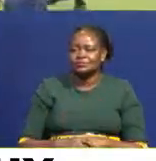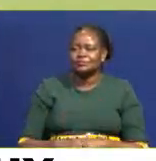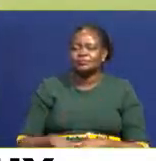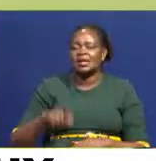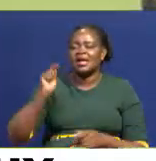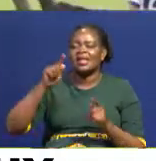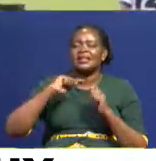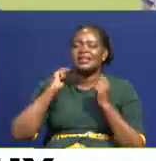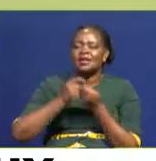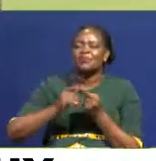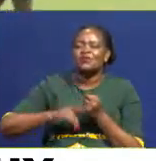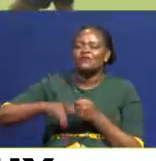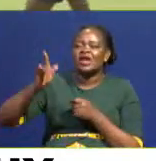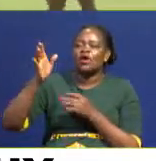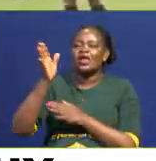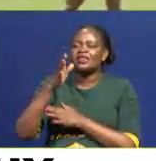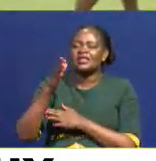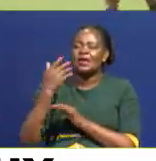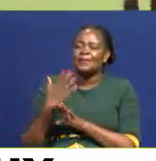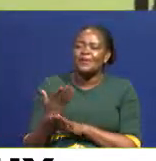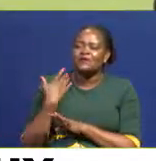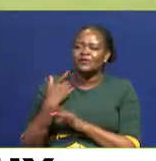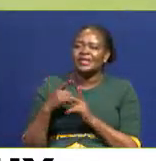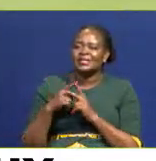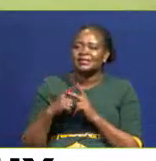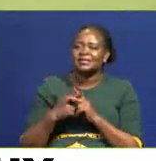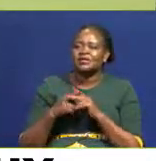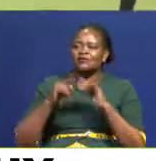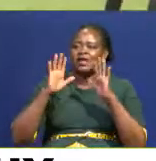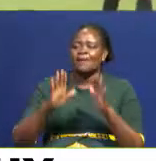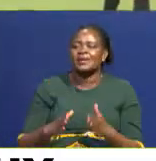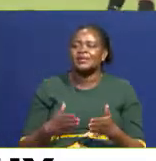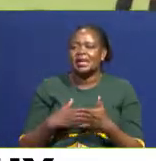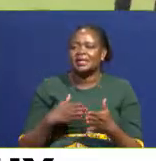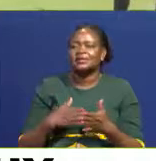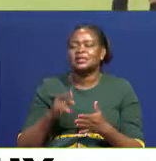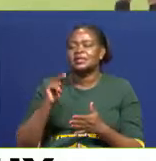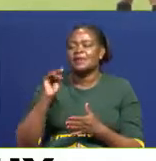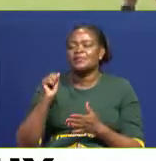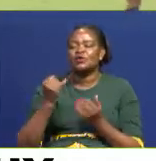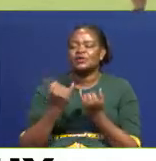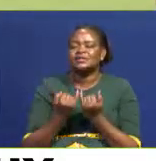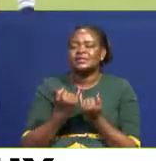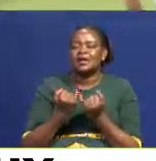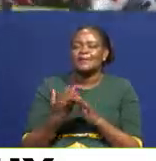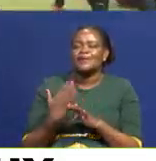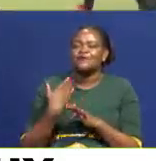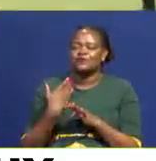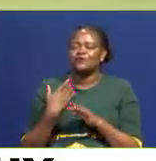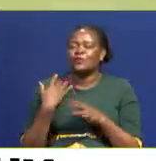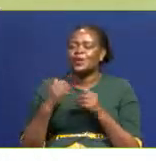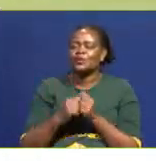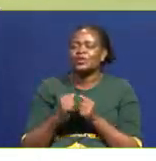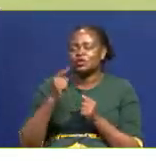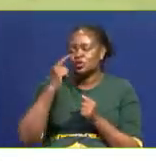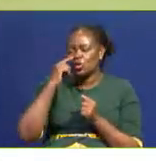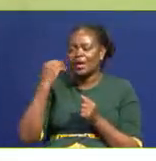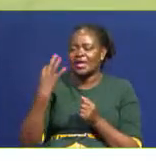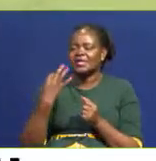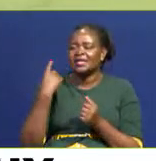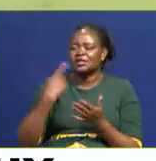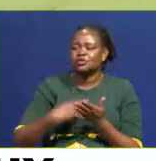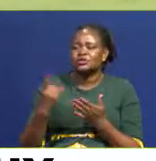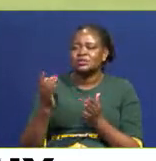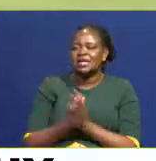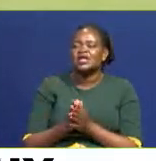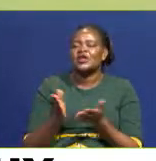Kenyan team will leave the country on Thursday ahead of the start of their campaign against Namibia on Saturday, before taking on Tunisia on Wednesday next week